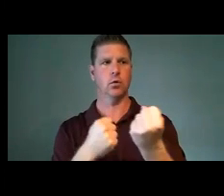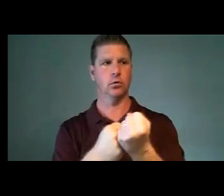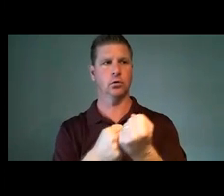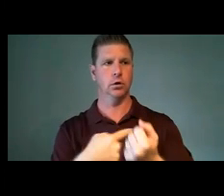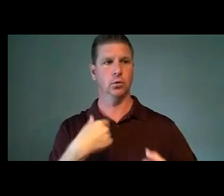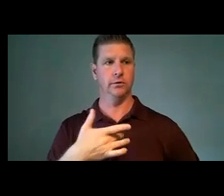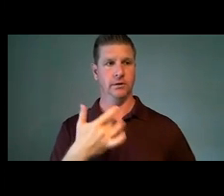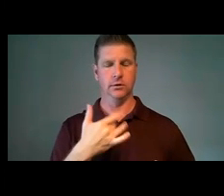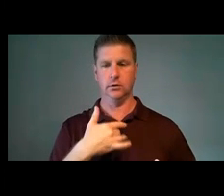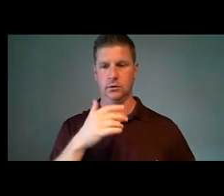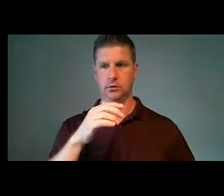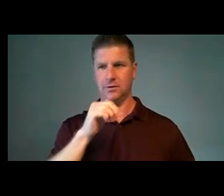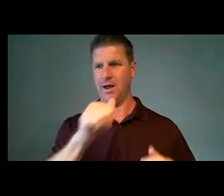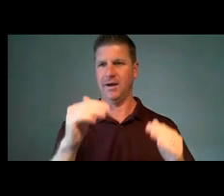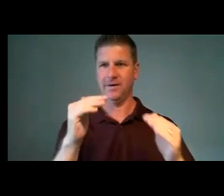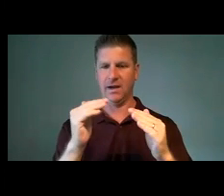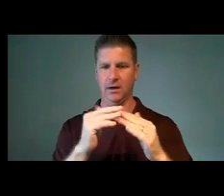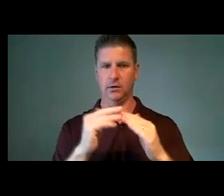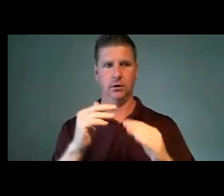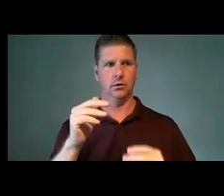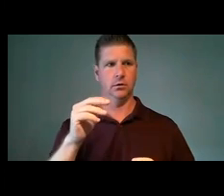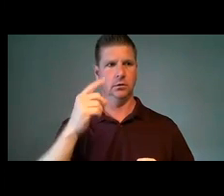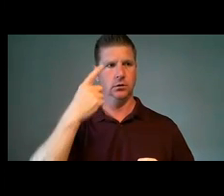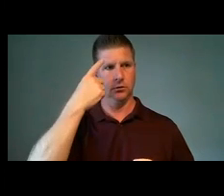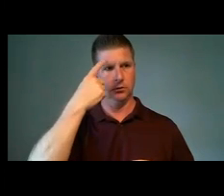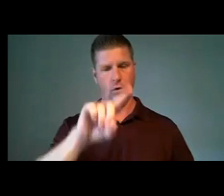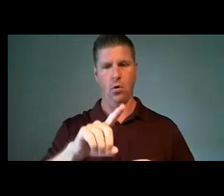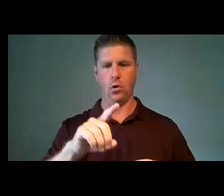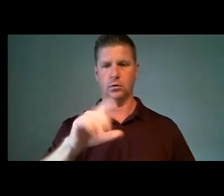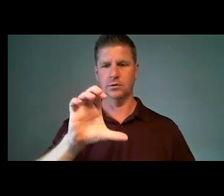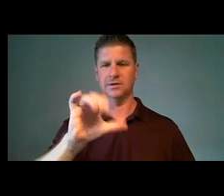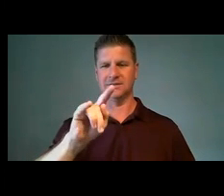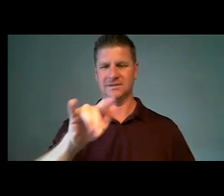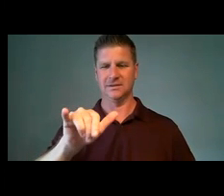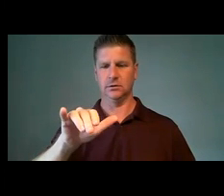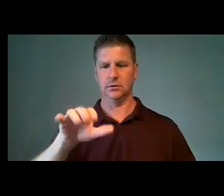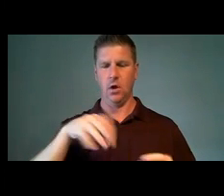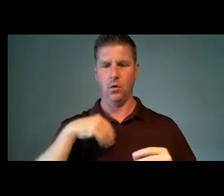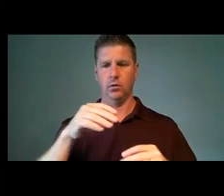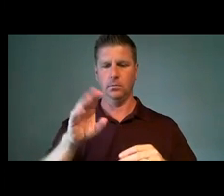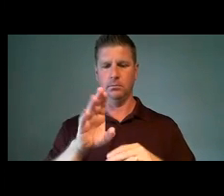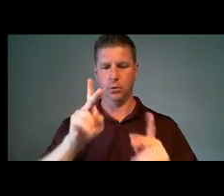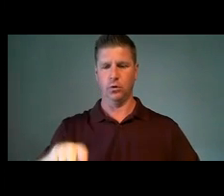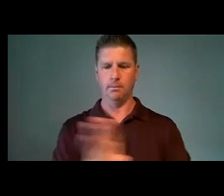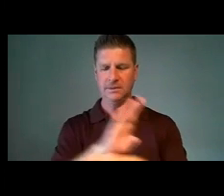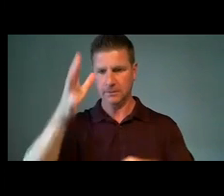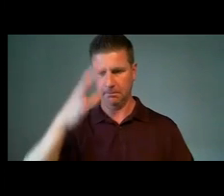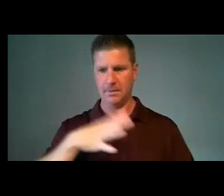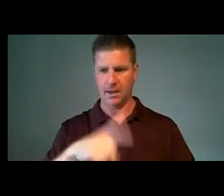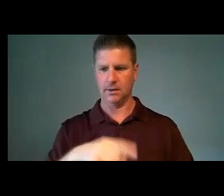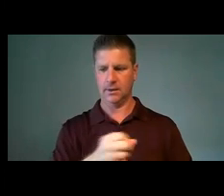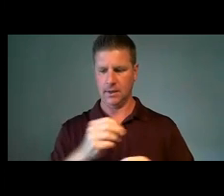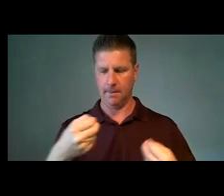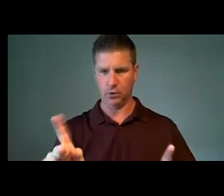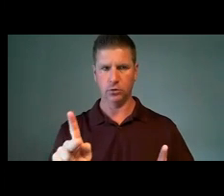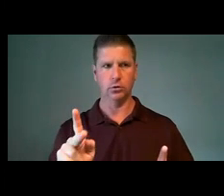it's unfair for a city-owned person, a businessman, to get that opportunity, and